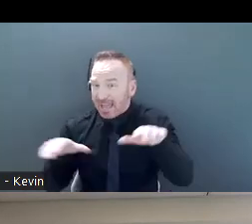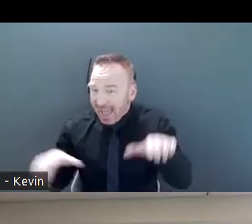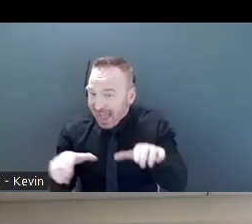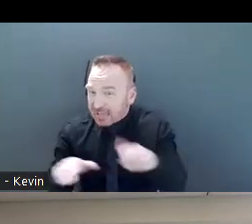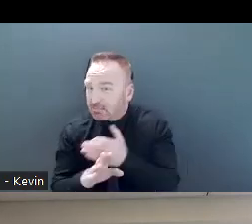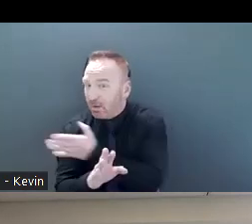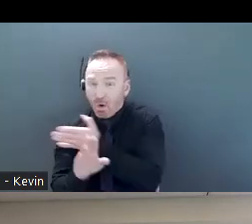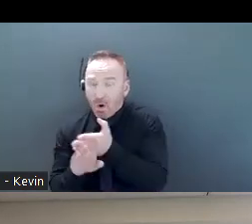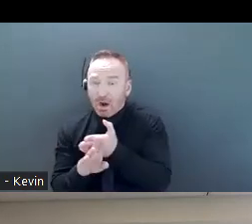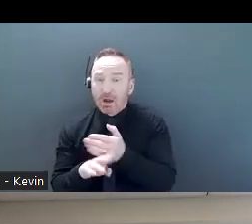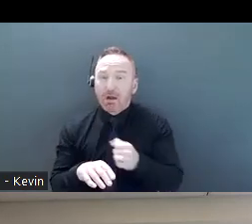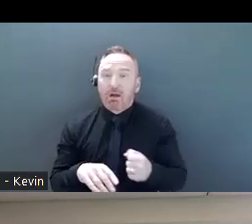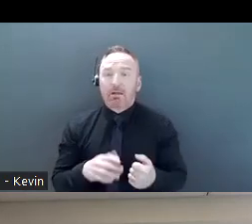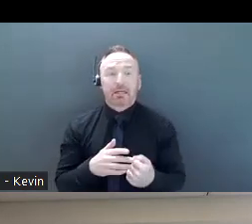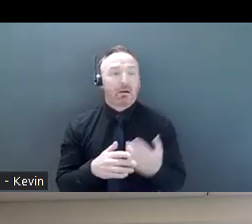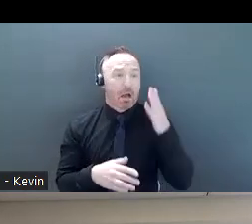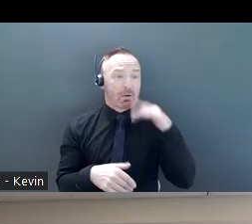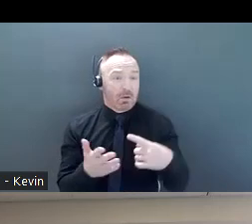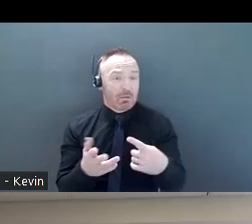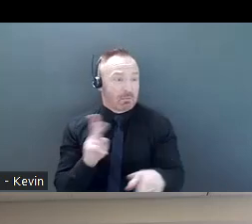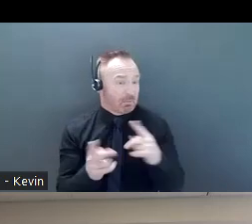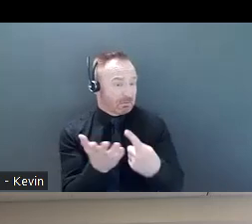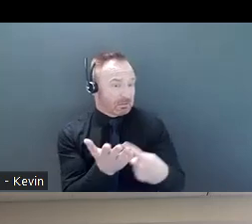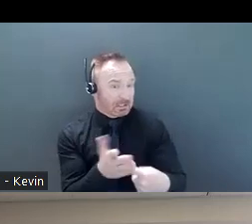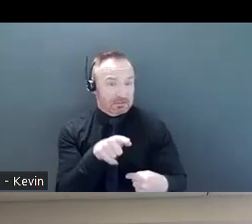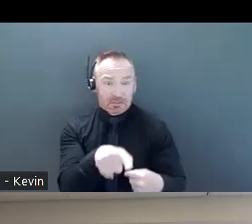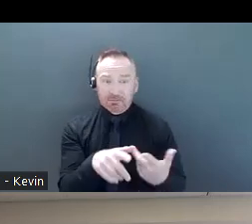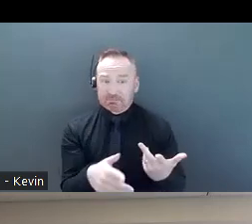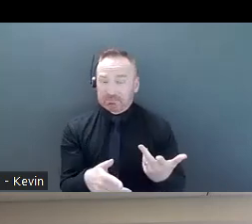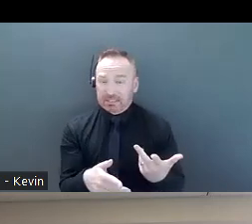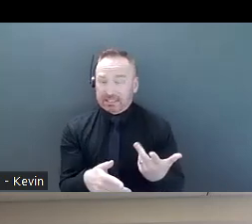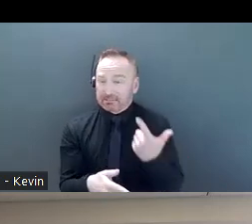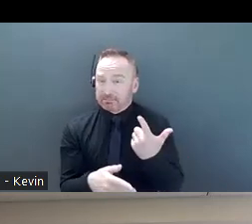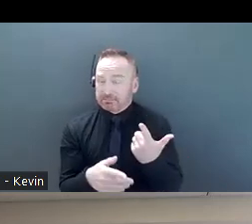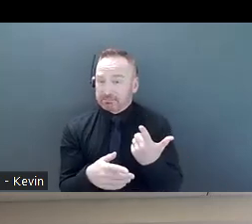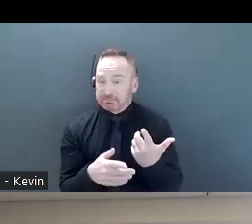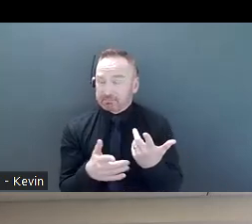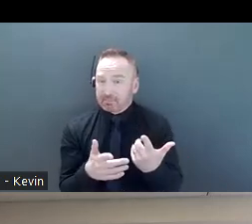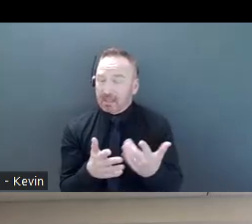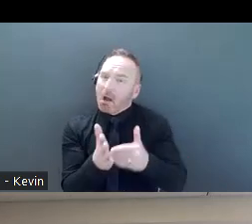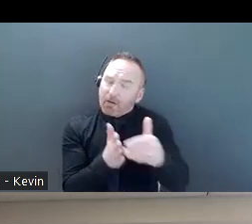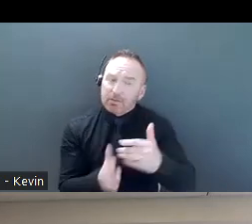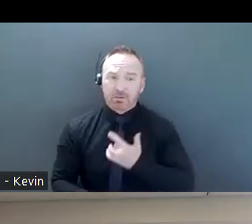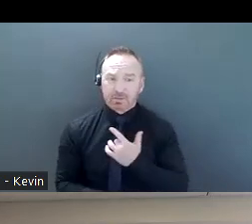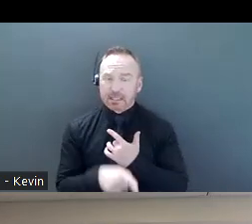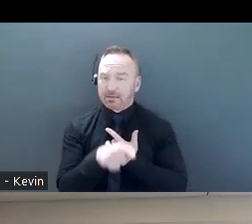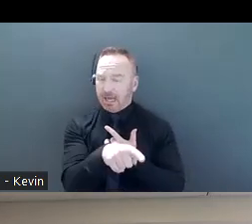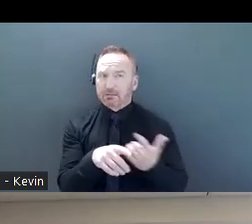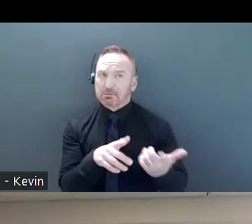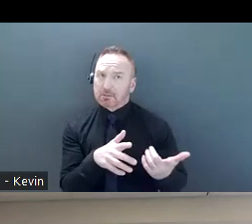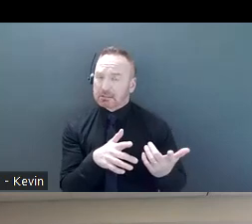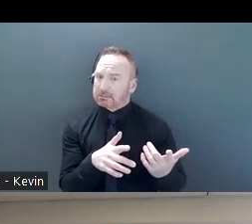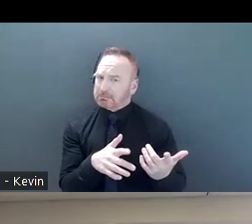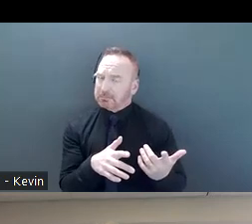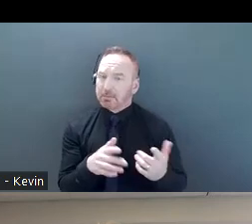on the side of people talking about parental alienation, it was mentioned earlier, you often feel that way. But the practical reality is